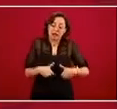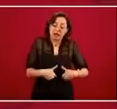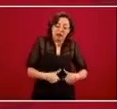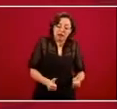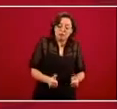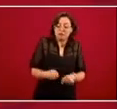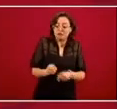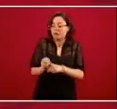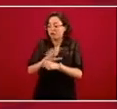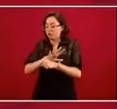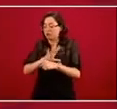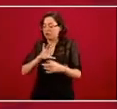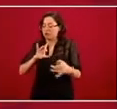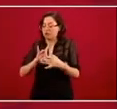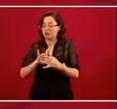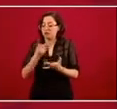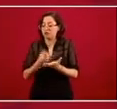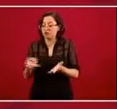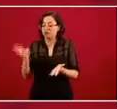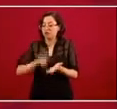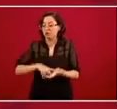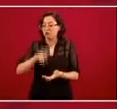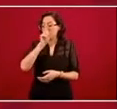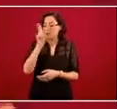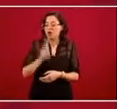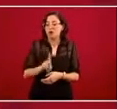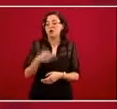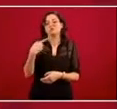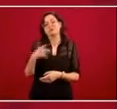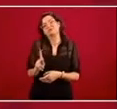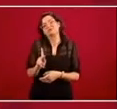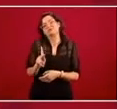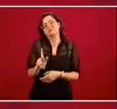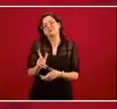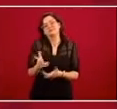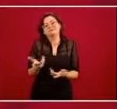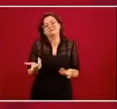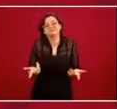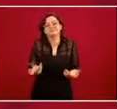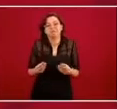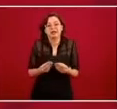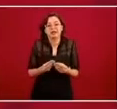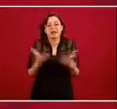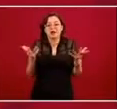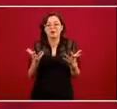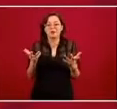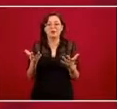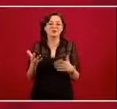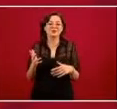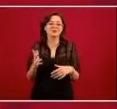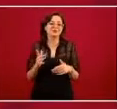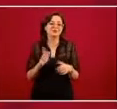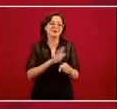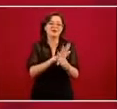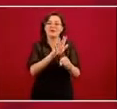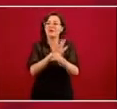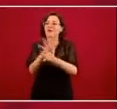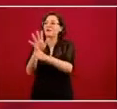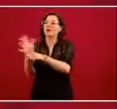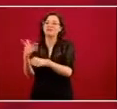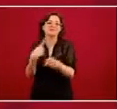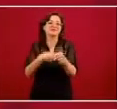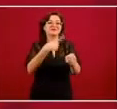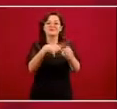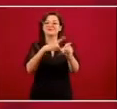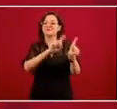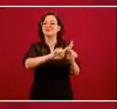rigorously enough definition of malnourishment and the risk of complications in COVID, but by analogy with any